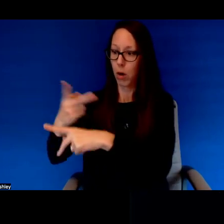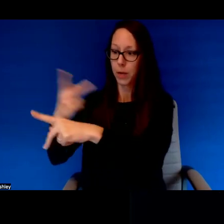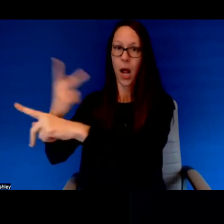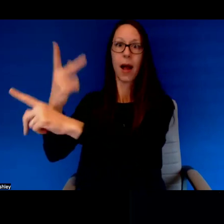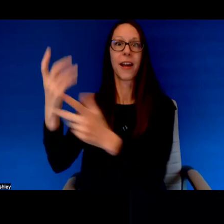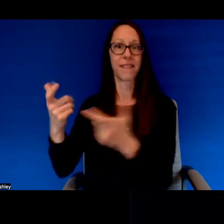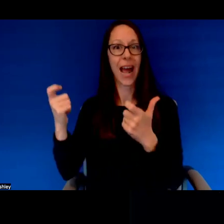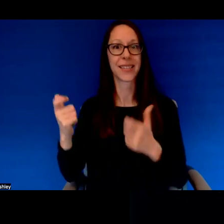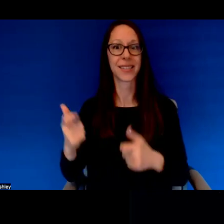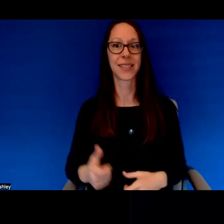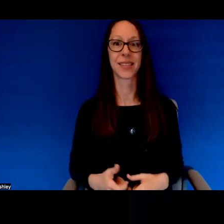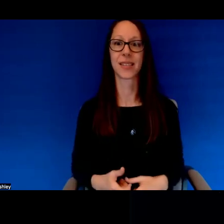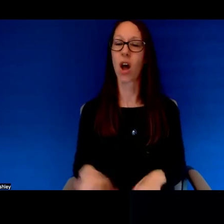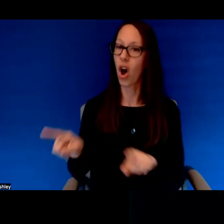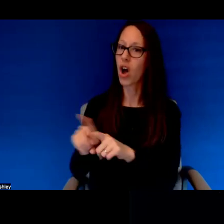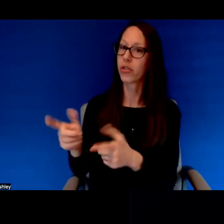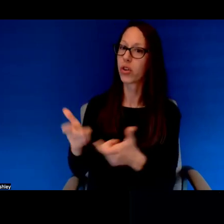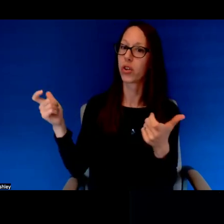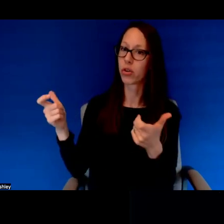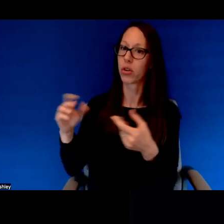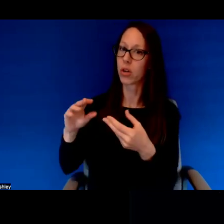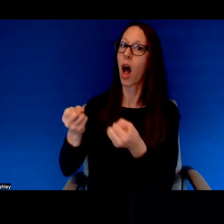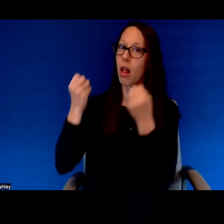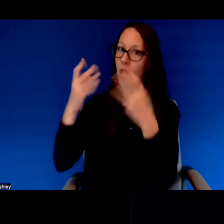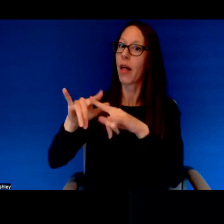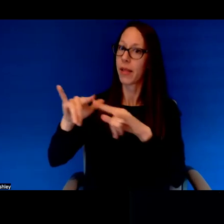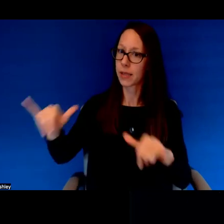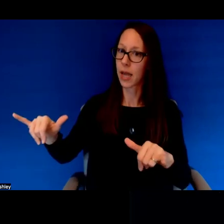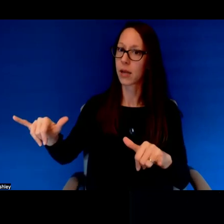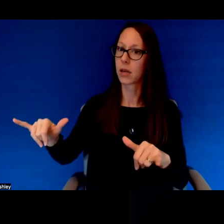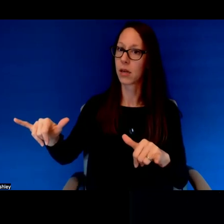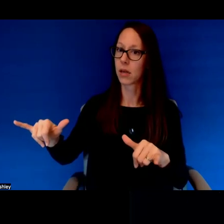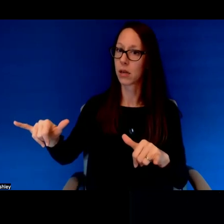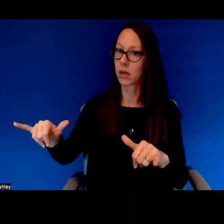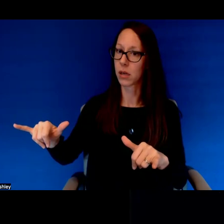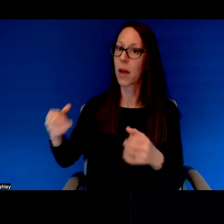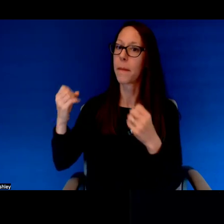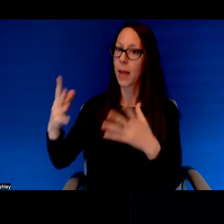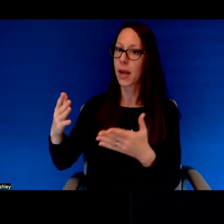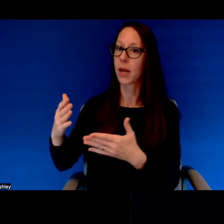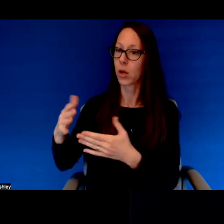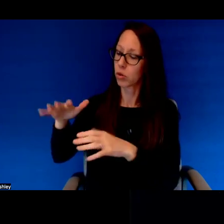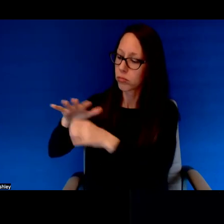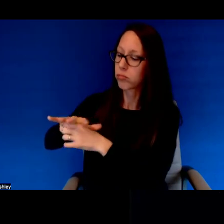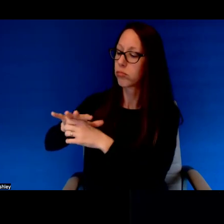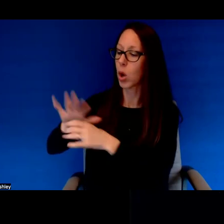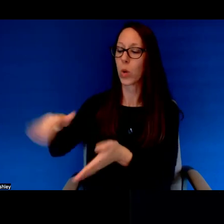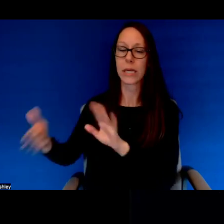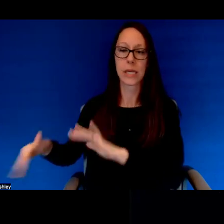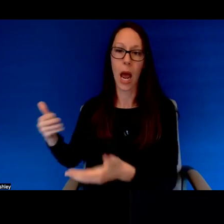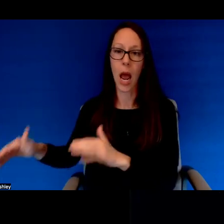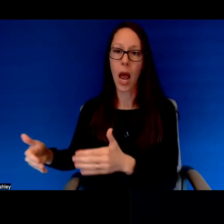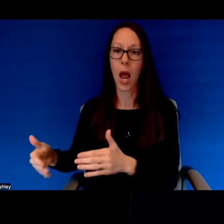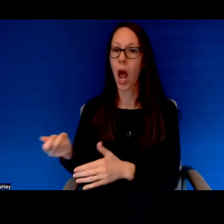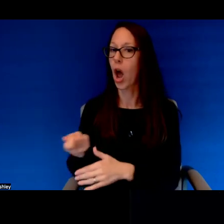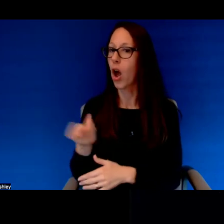Um Also in huge numbers. So a lot of them would also, if we like challenged them, a lot of them would die. But just because there were so many of them, a couple of them